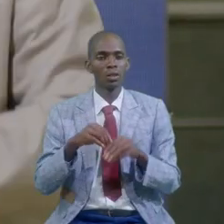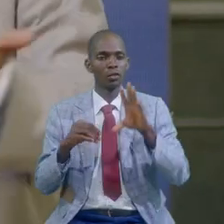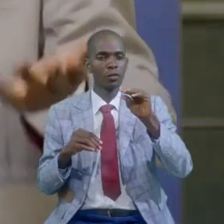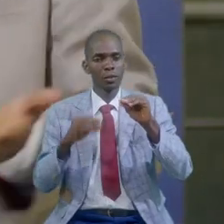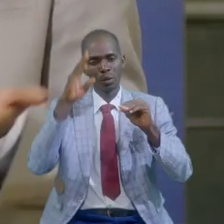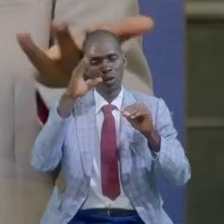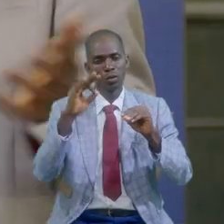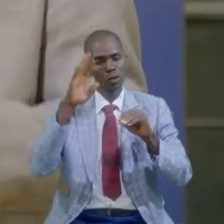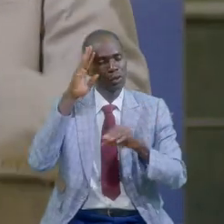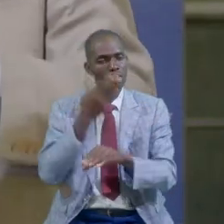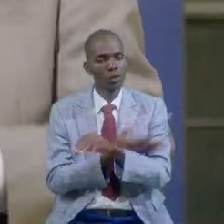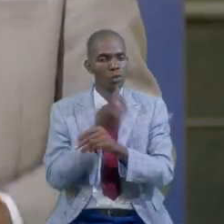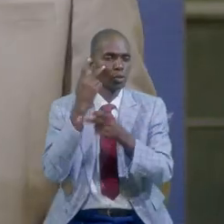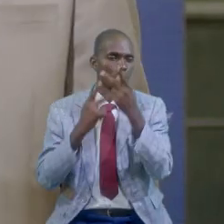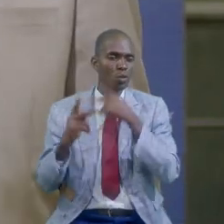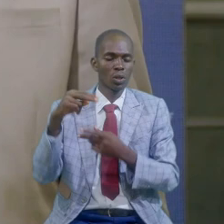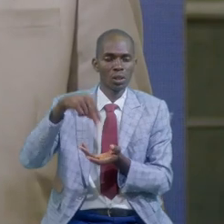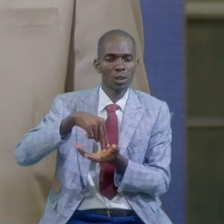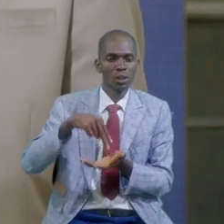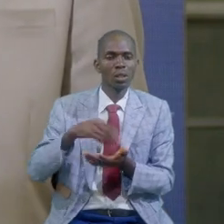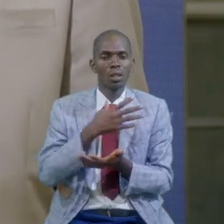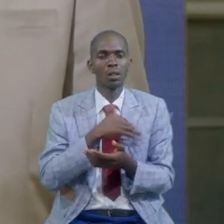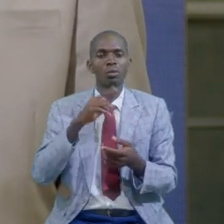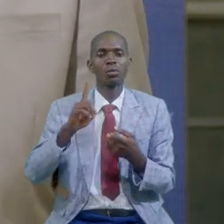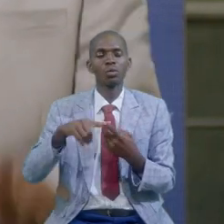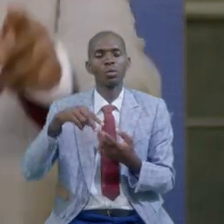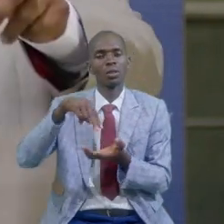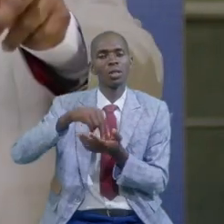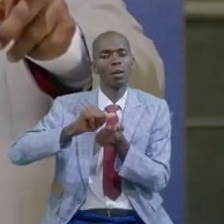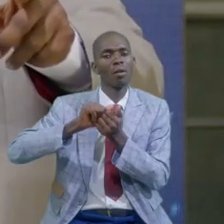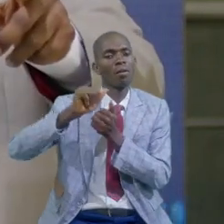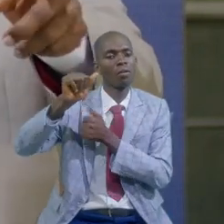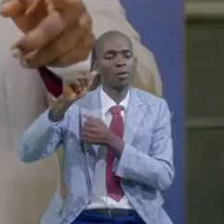prophets went and stood to view afar off.